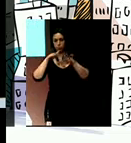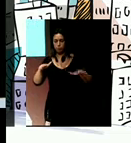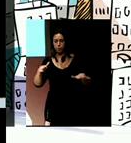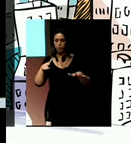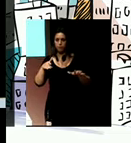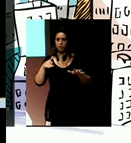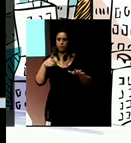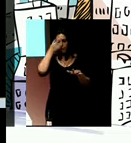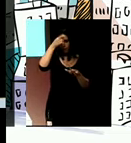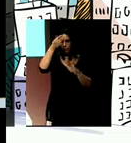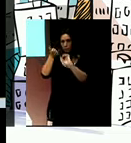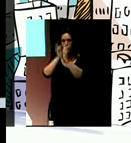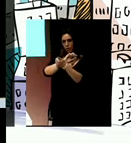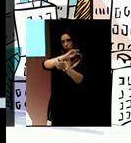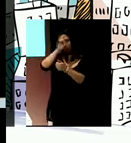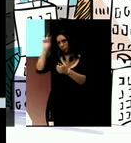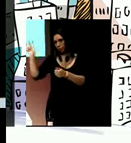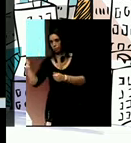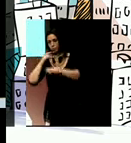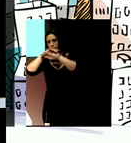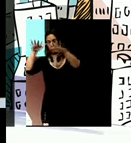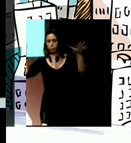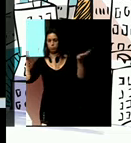to spread good practices in Avila